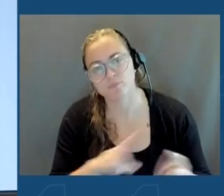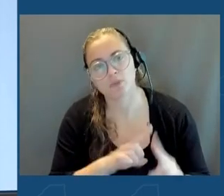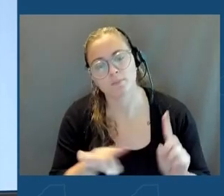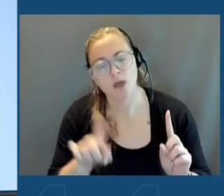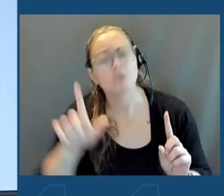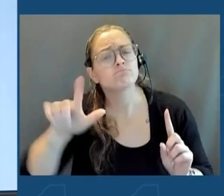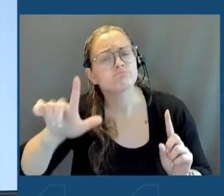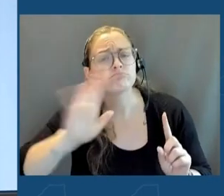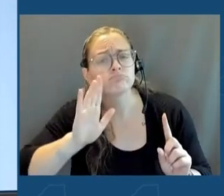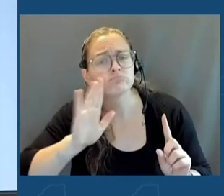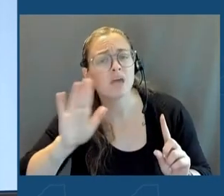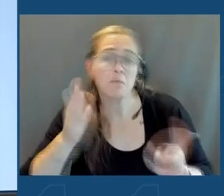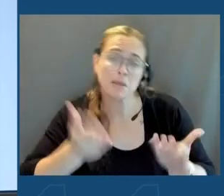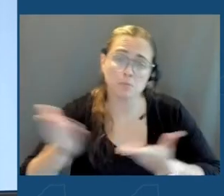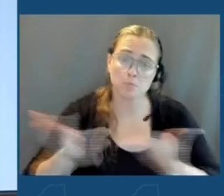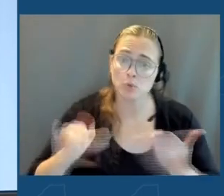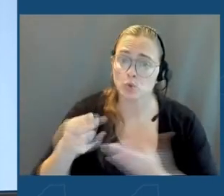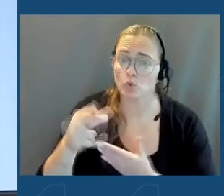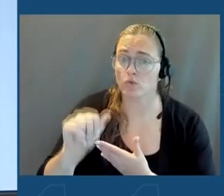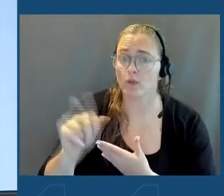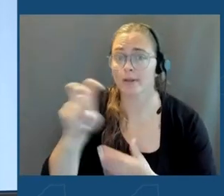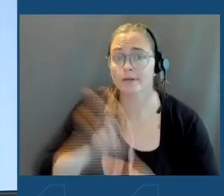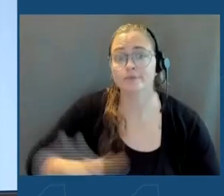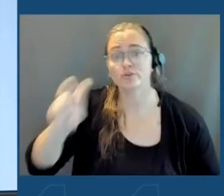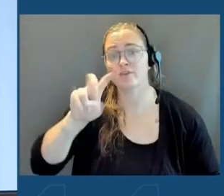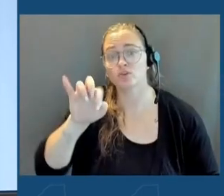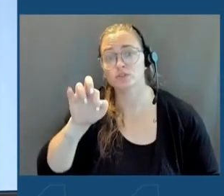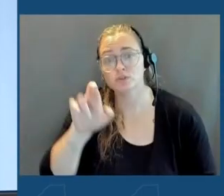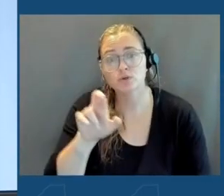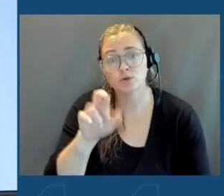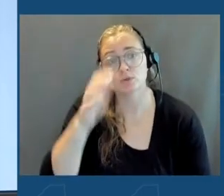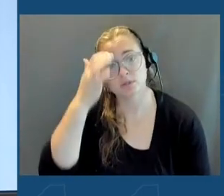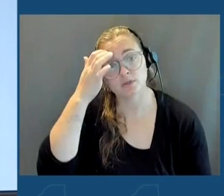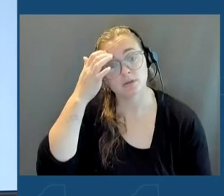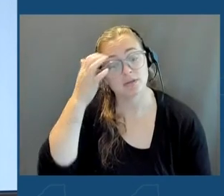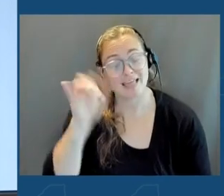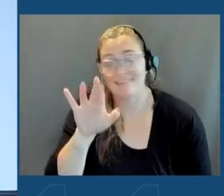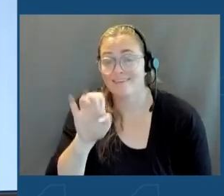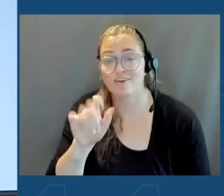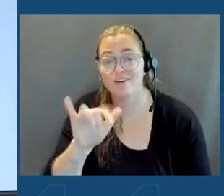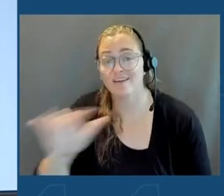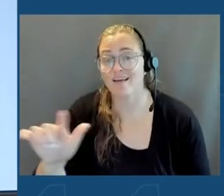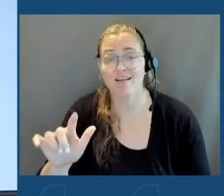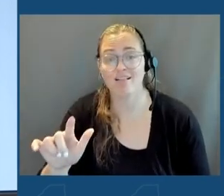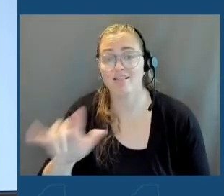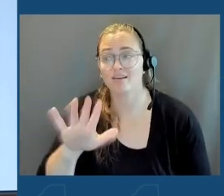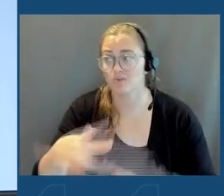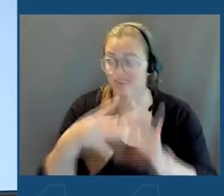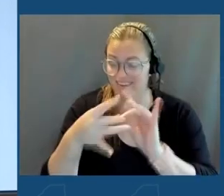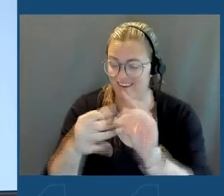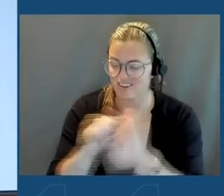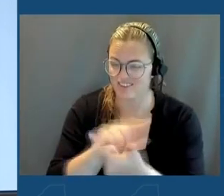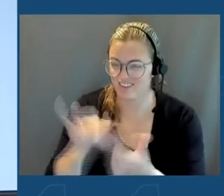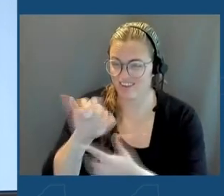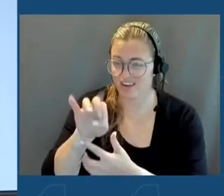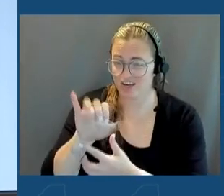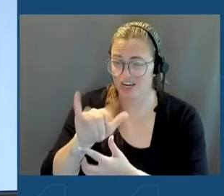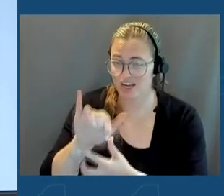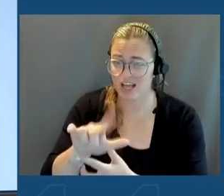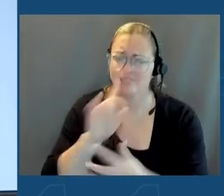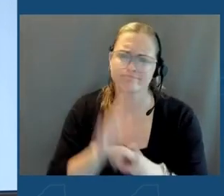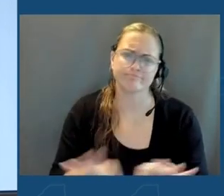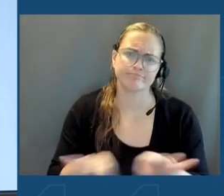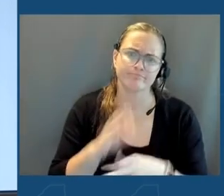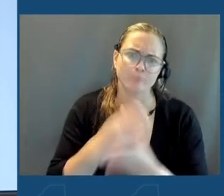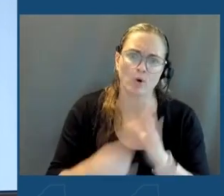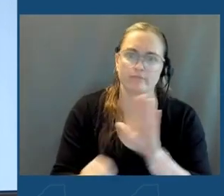but I have traveled all the way as far as Syracuse, and it is the Erie Canal, and your connection to it is also an important part of your